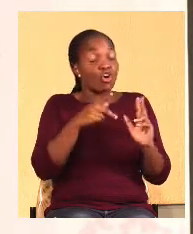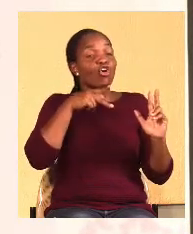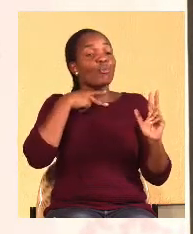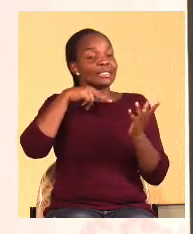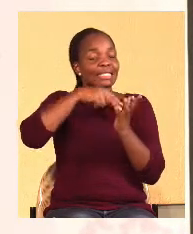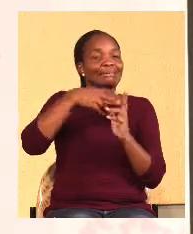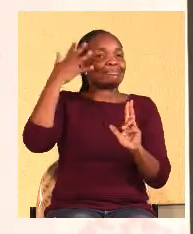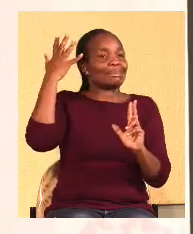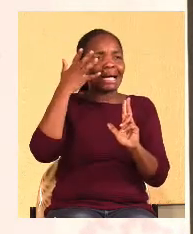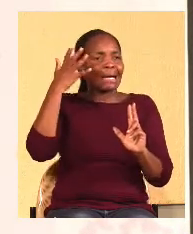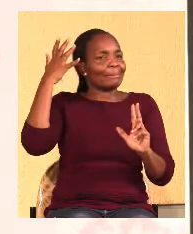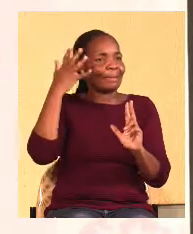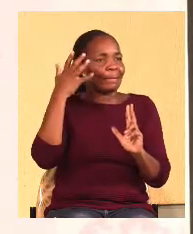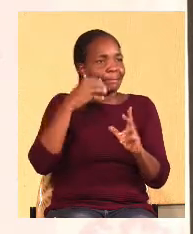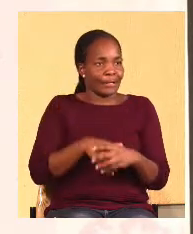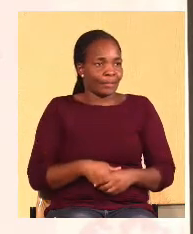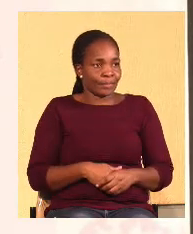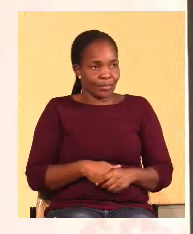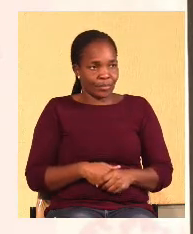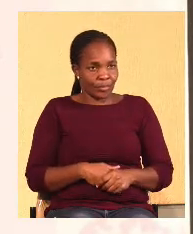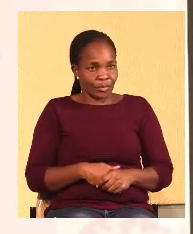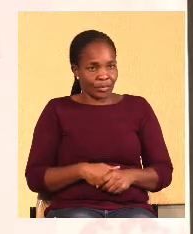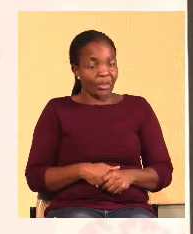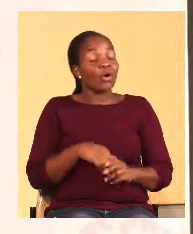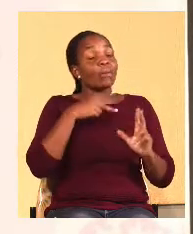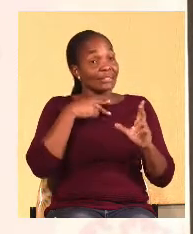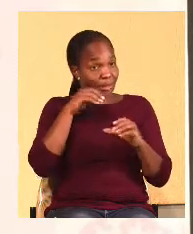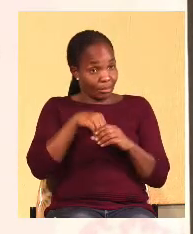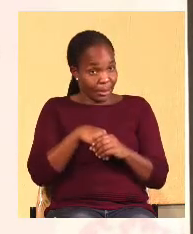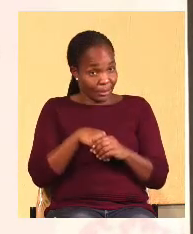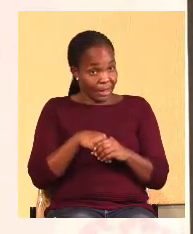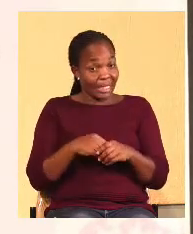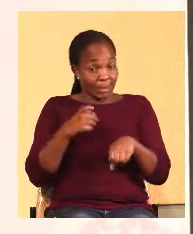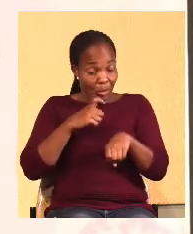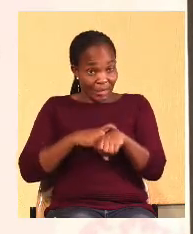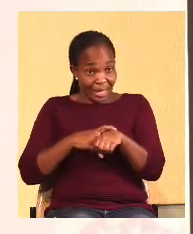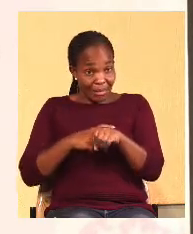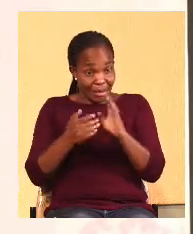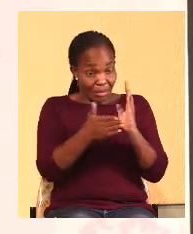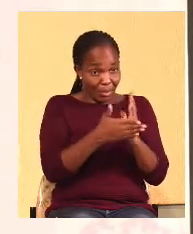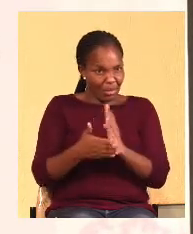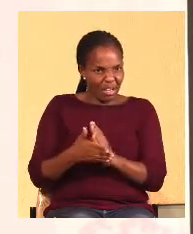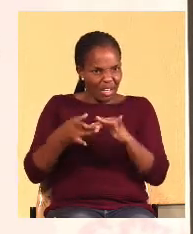whether weddings are allowed or not allowed during the period of lockdown?